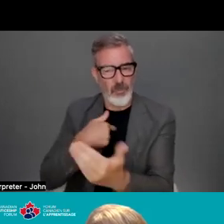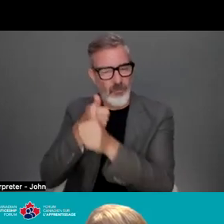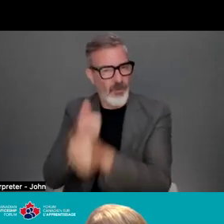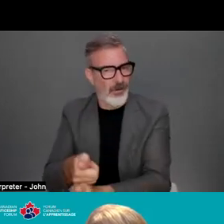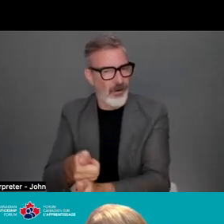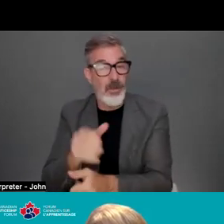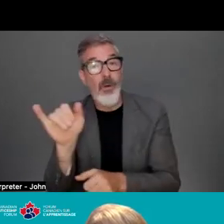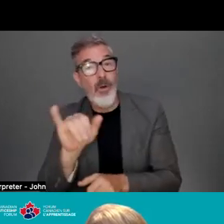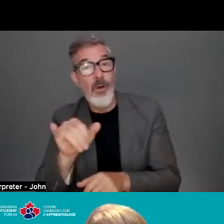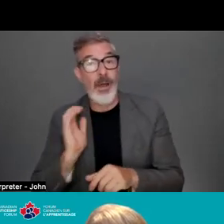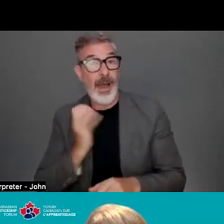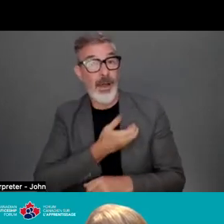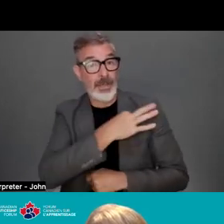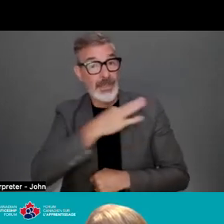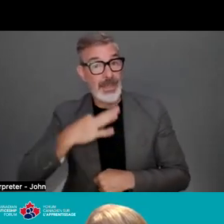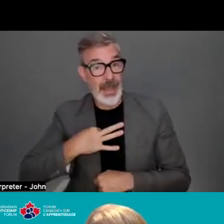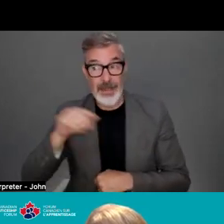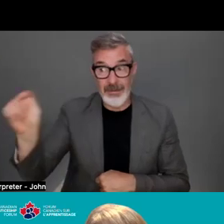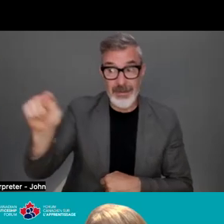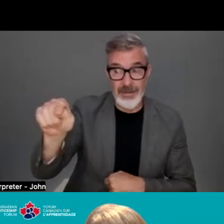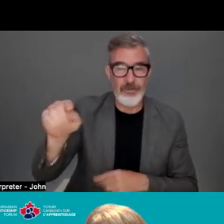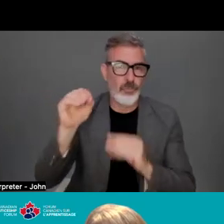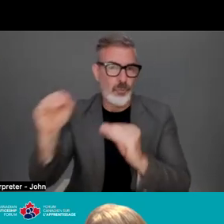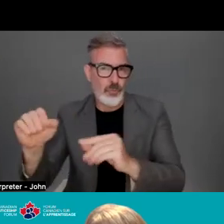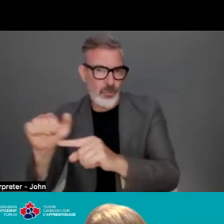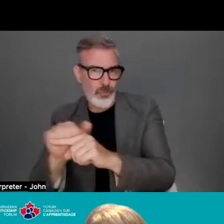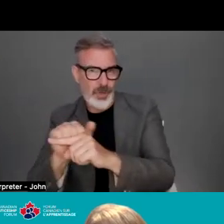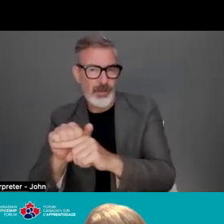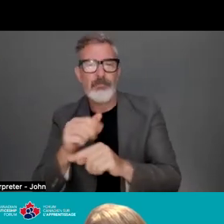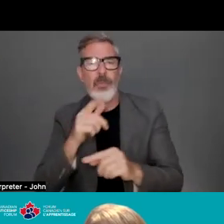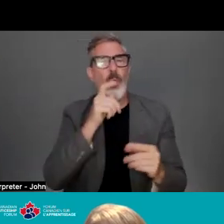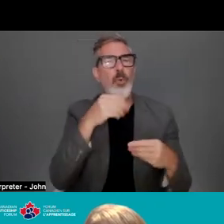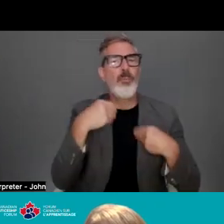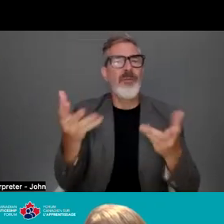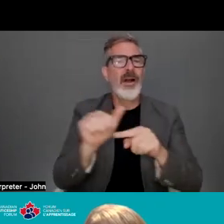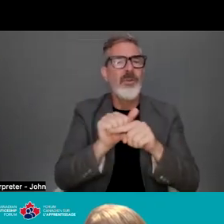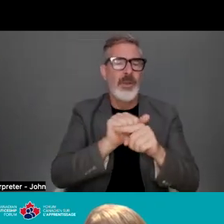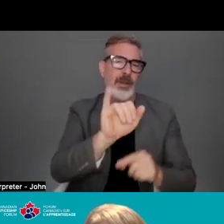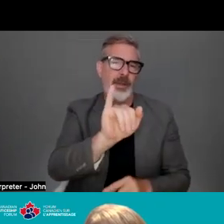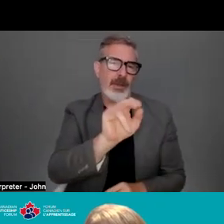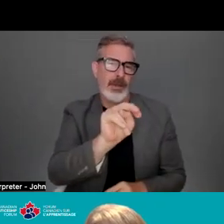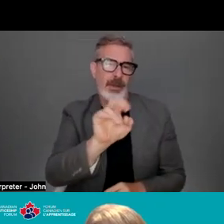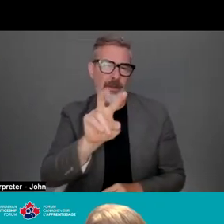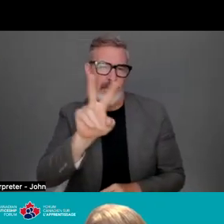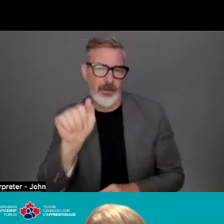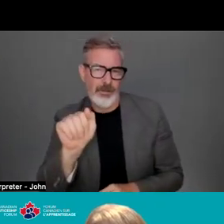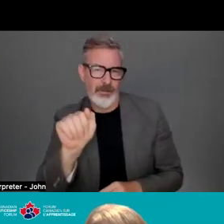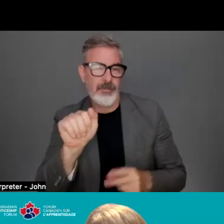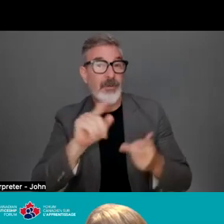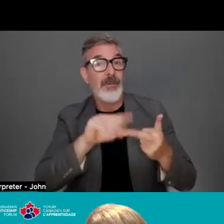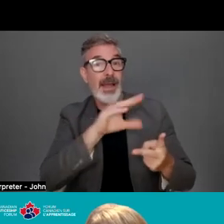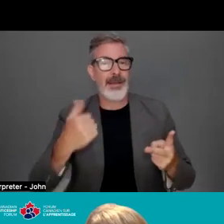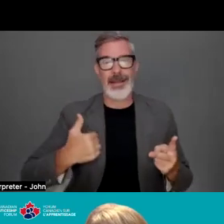through Innova and the Canadian Council for Rehabilitation and Work. And then we're also working on an